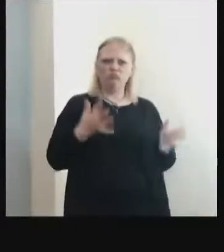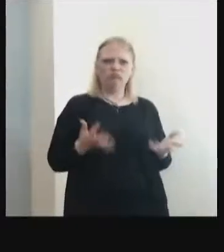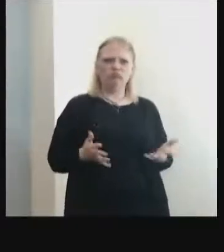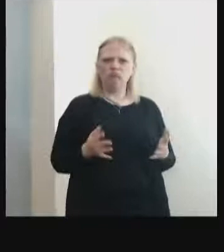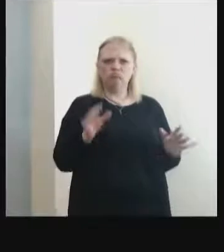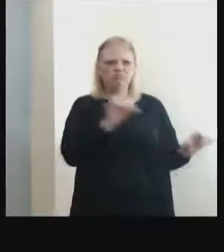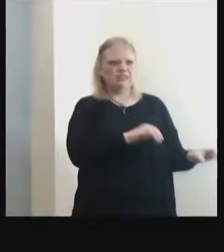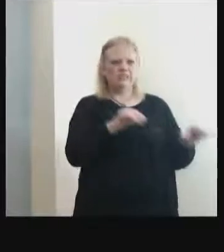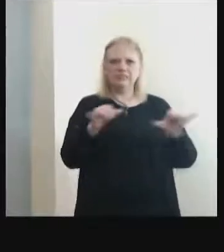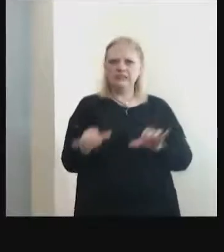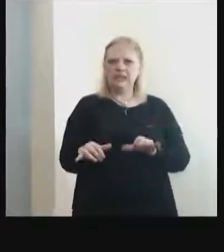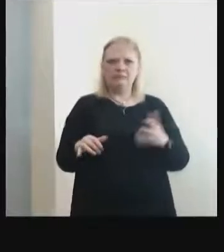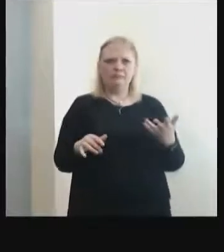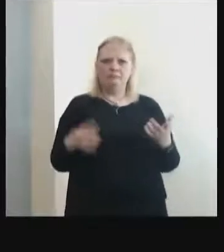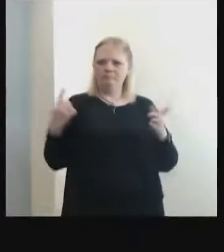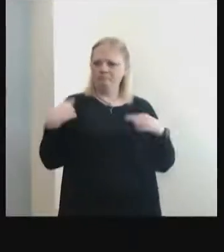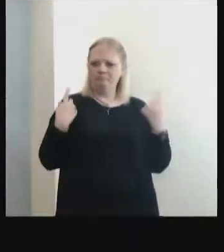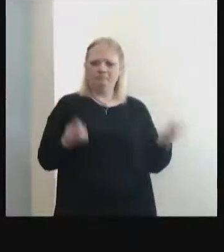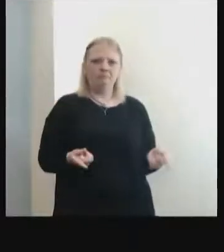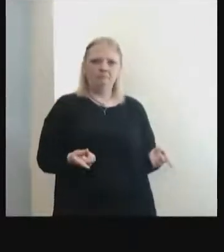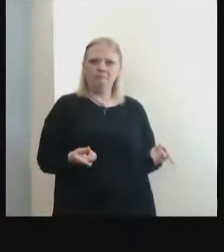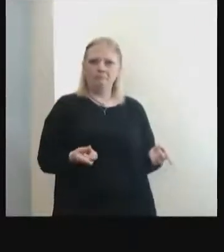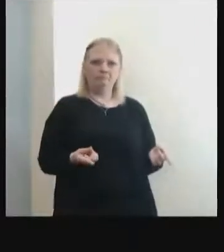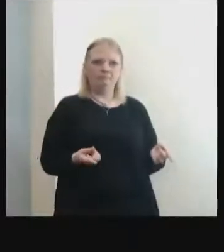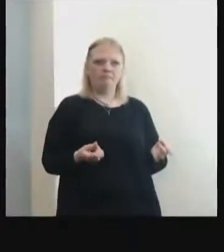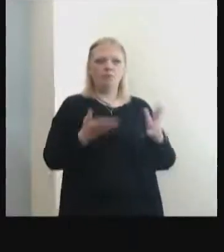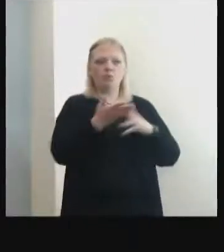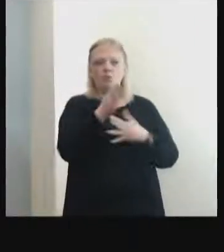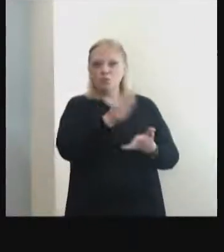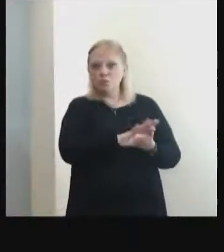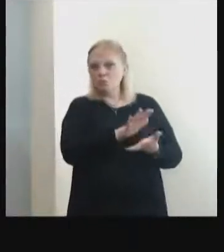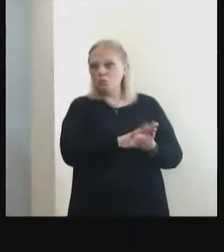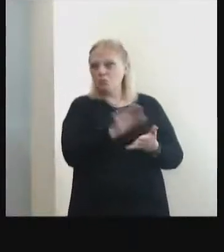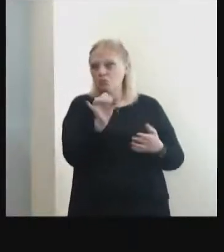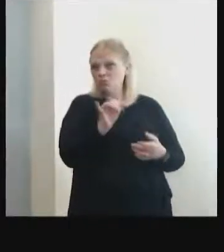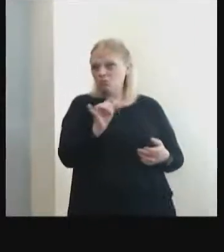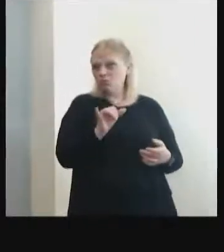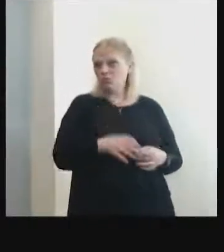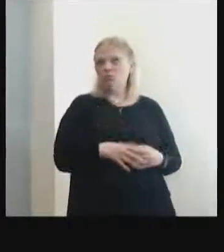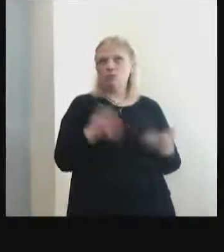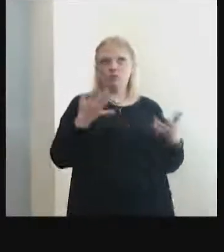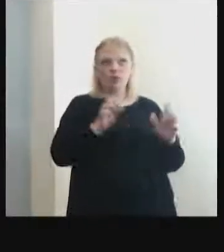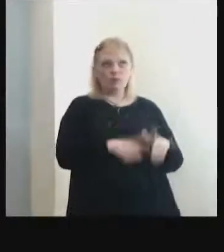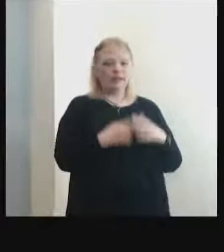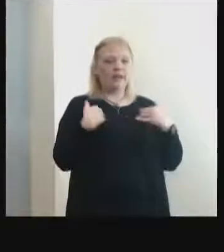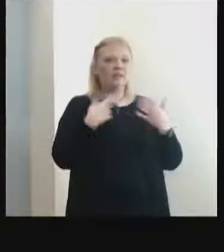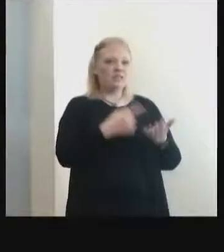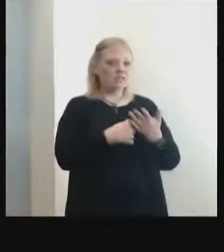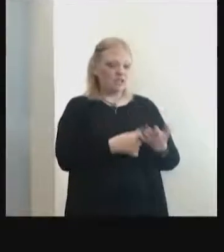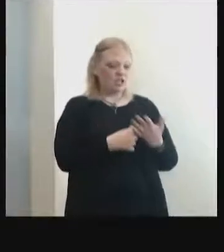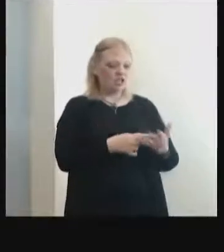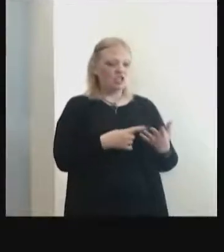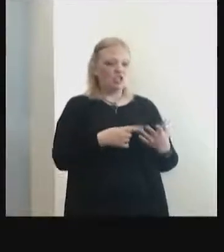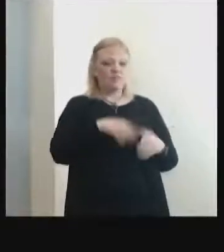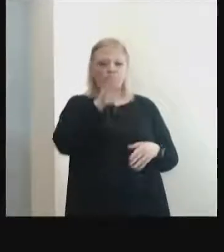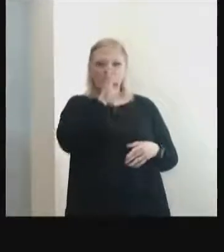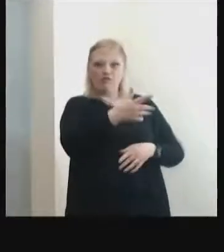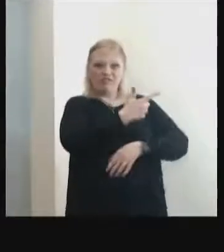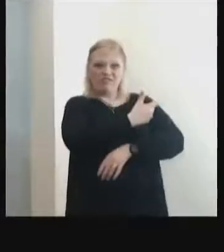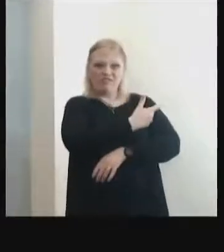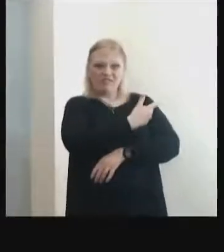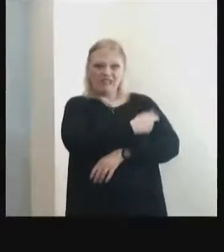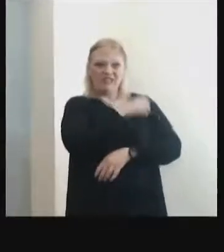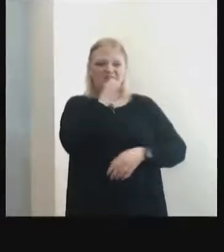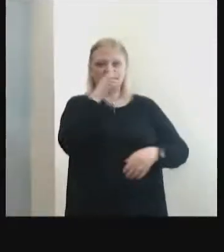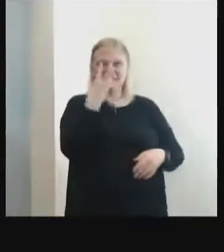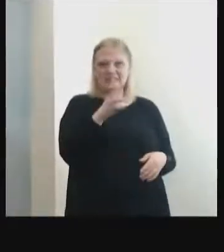discussions and conversations we're having. And it's also through the schools. We've already begun having discussions about doing direct vaccination of